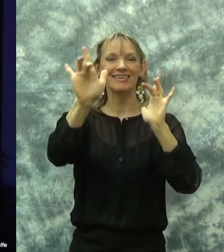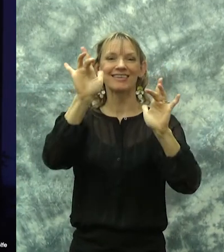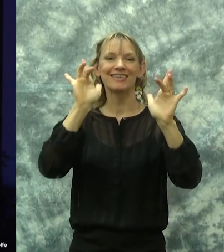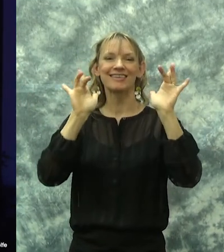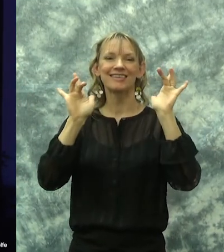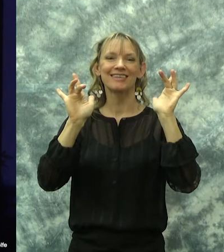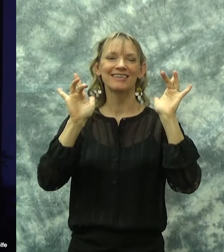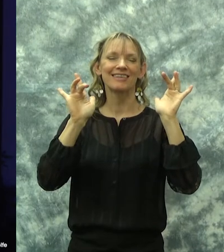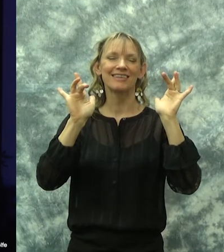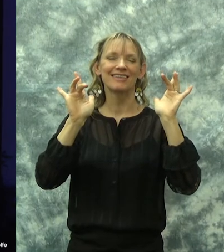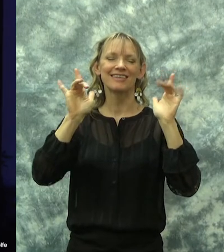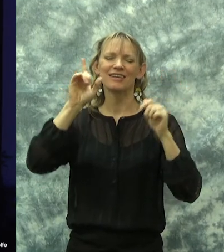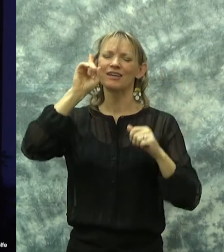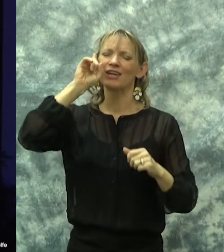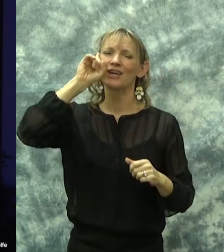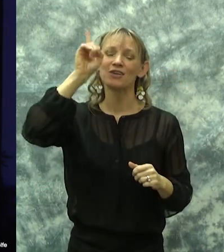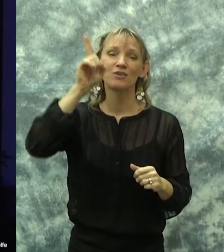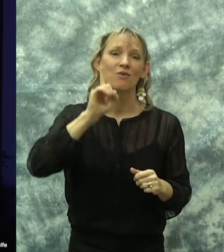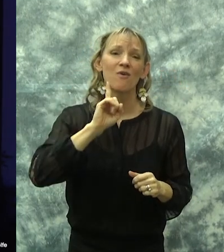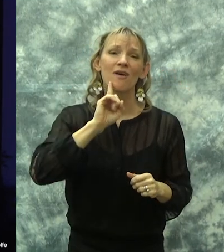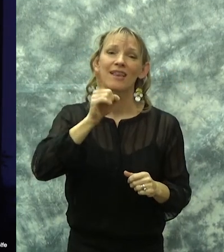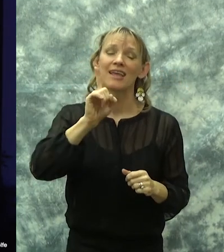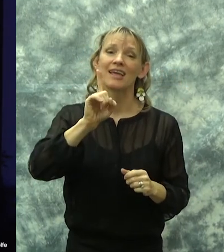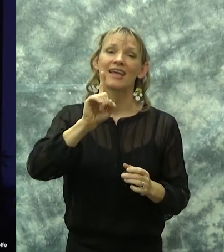each face.